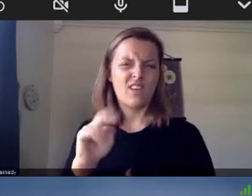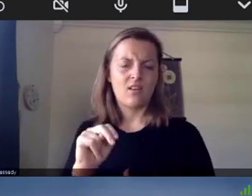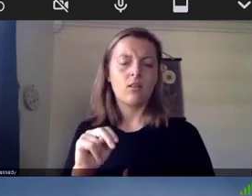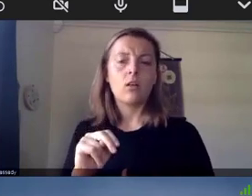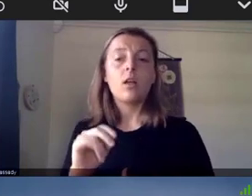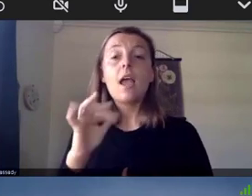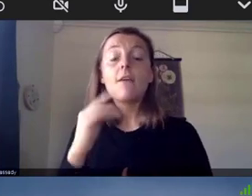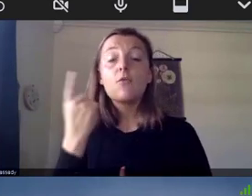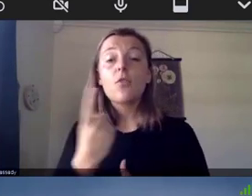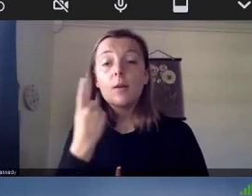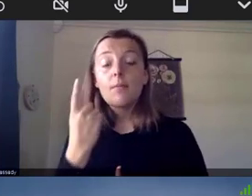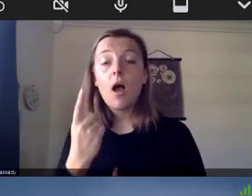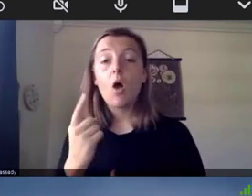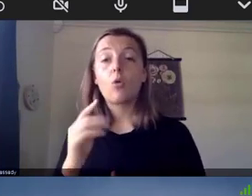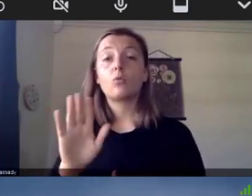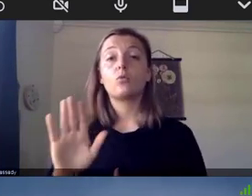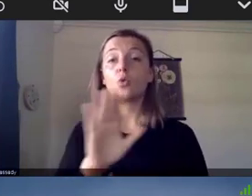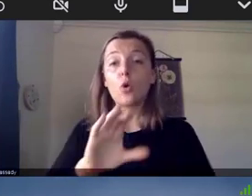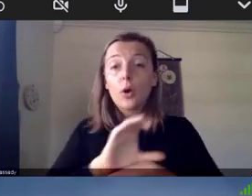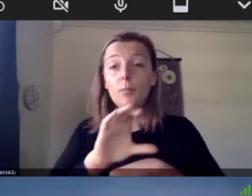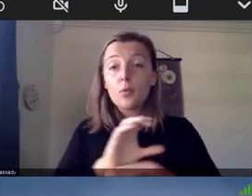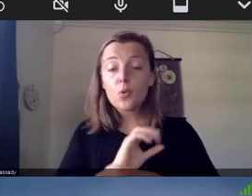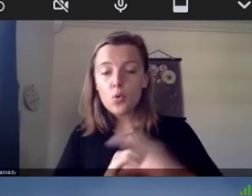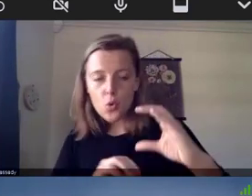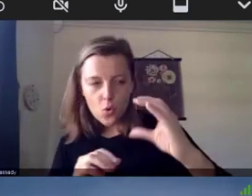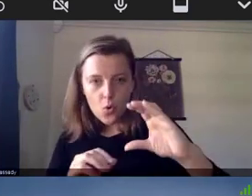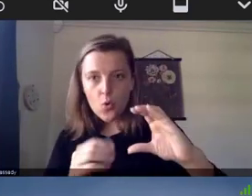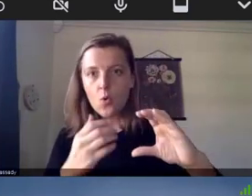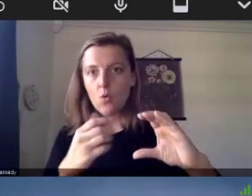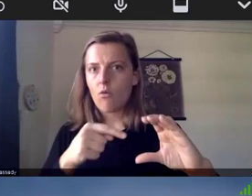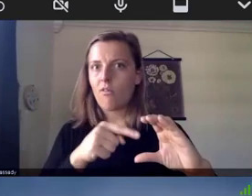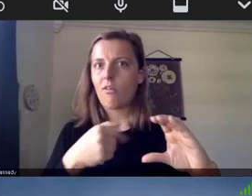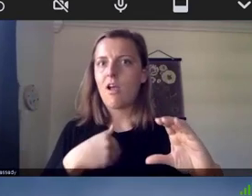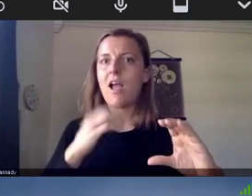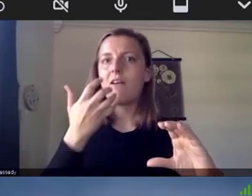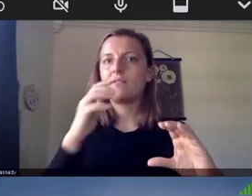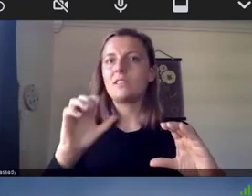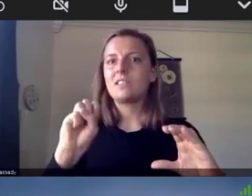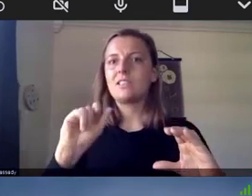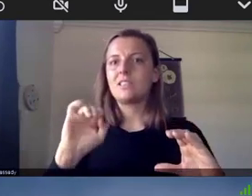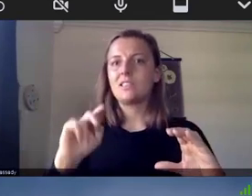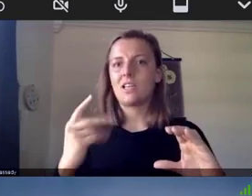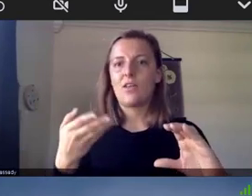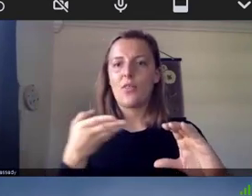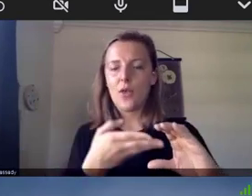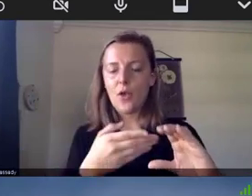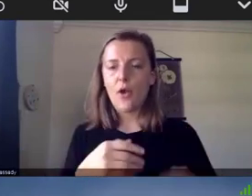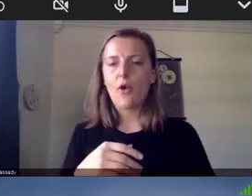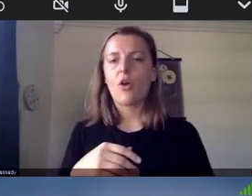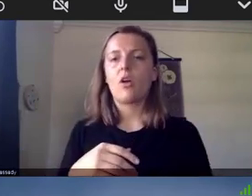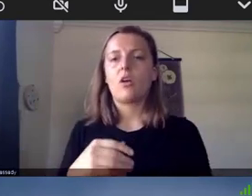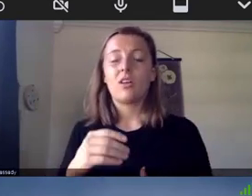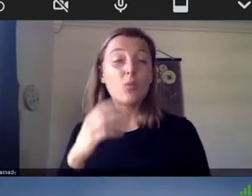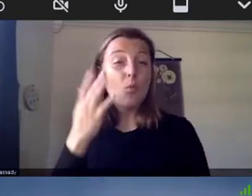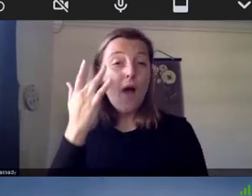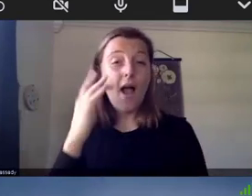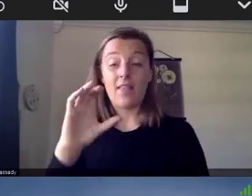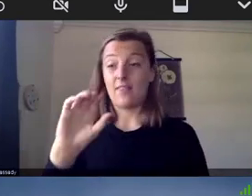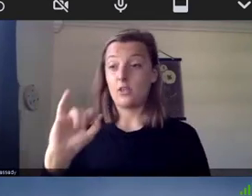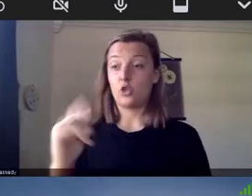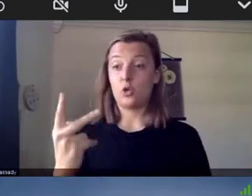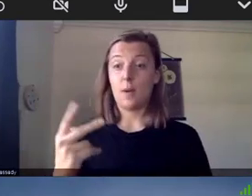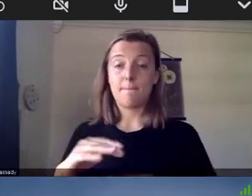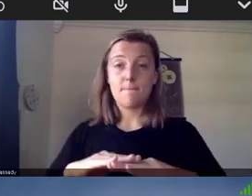have heatsinks on top of the chips that are generating so much heat, right? And it's not just one big fin that sticks out of your